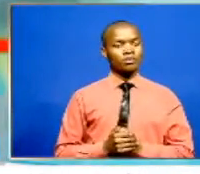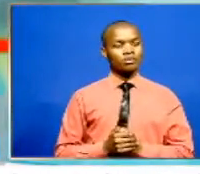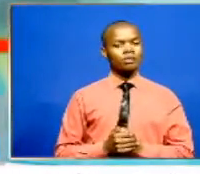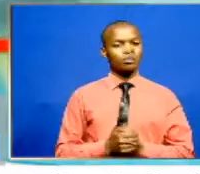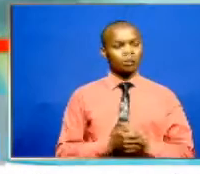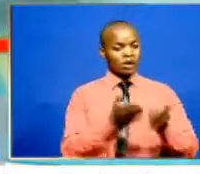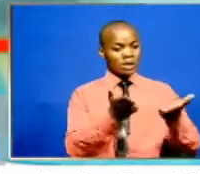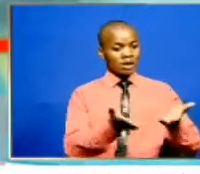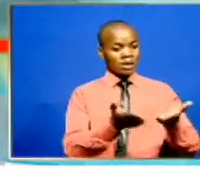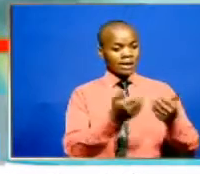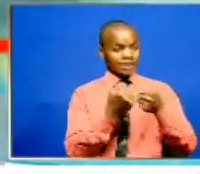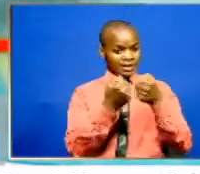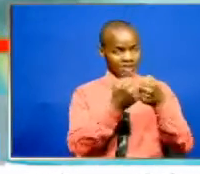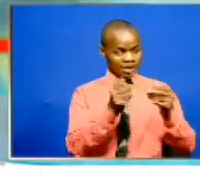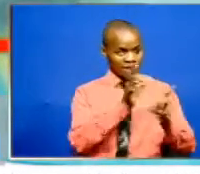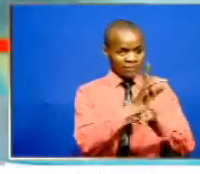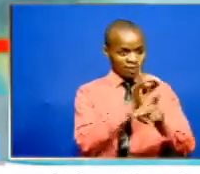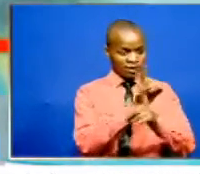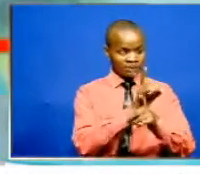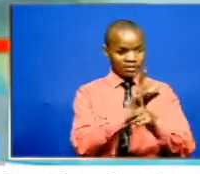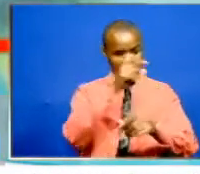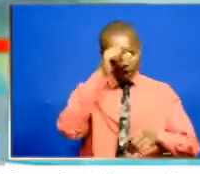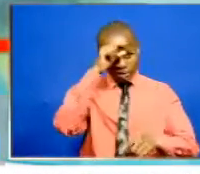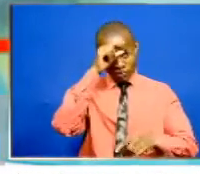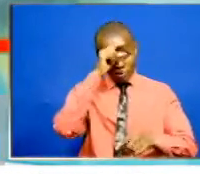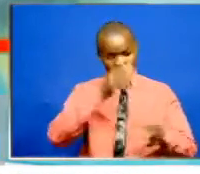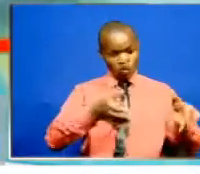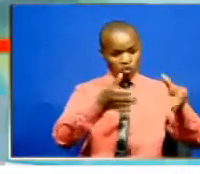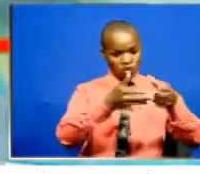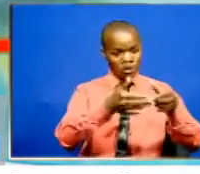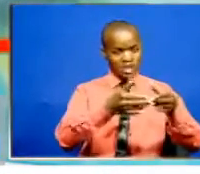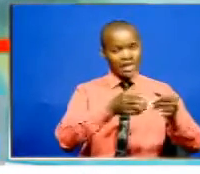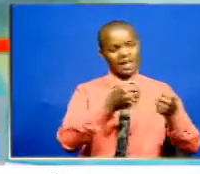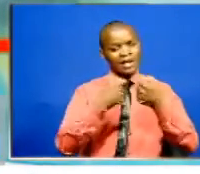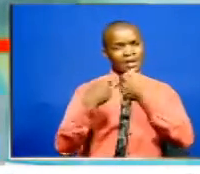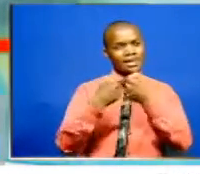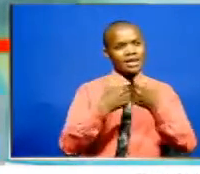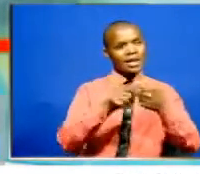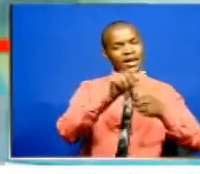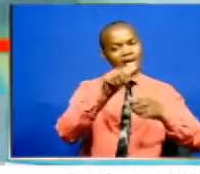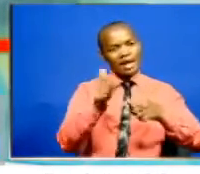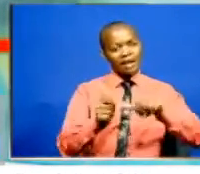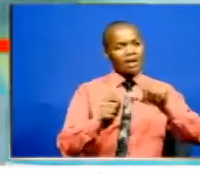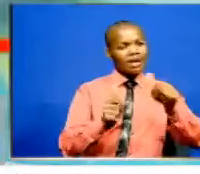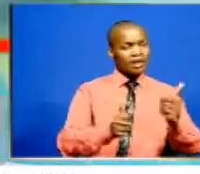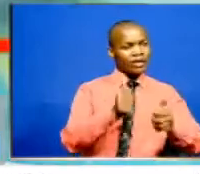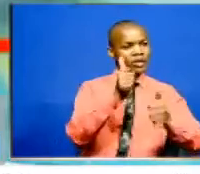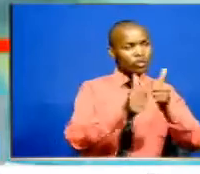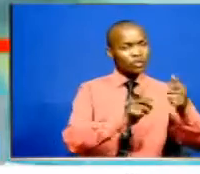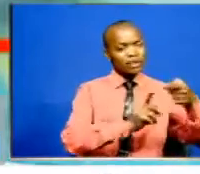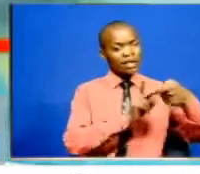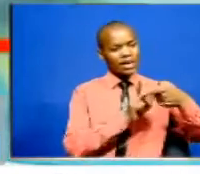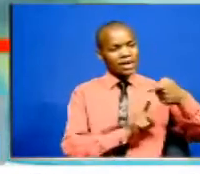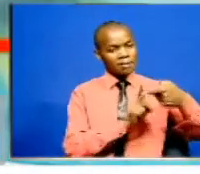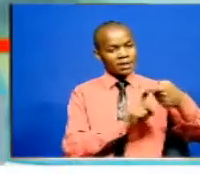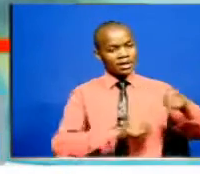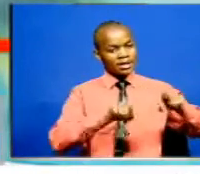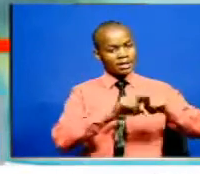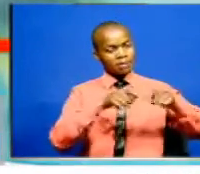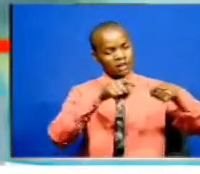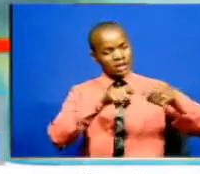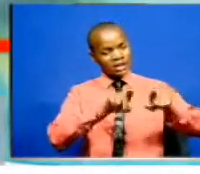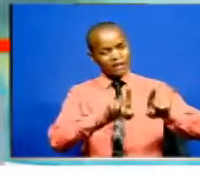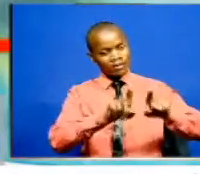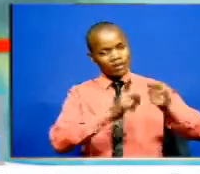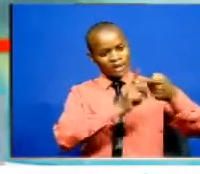challenges by perhaps various governments, what are other challenges that we are experiencing, and of course you are experiencing as UNEA